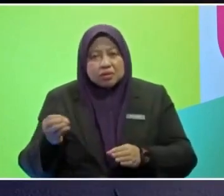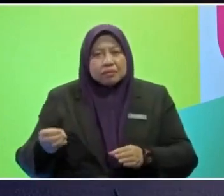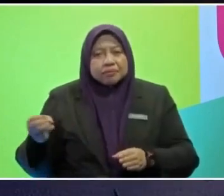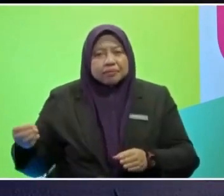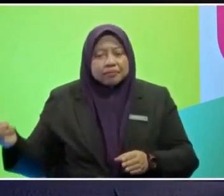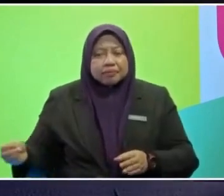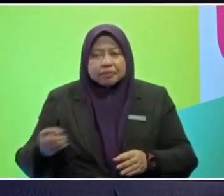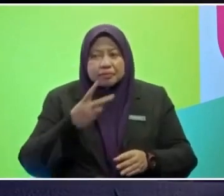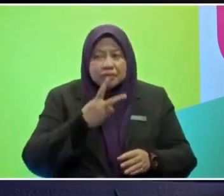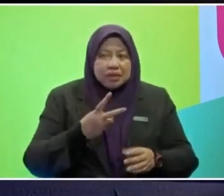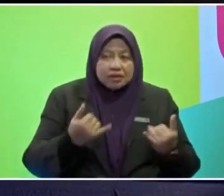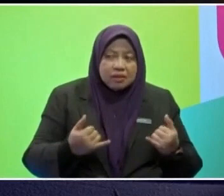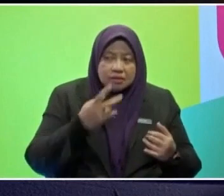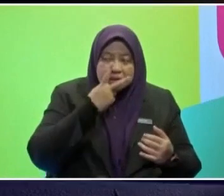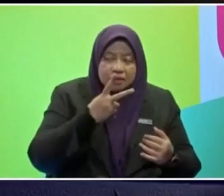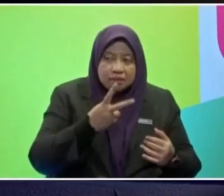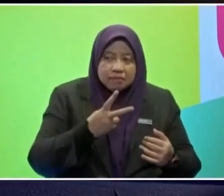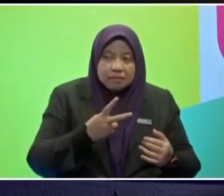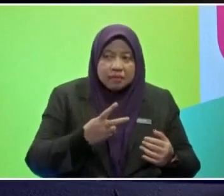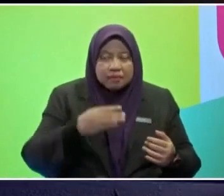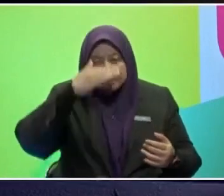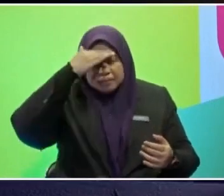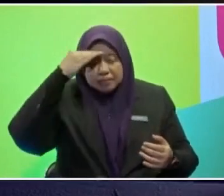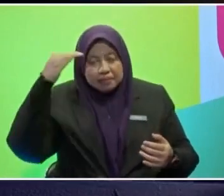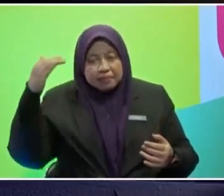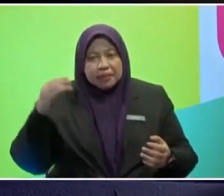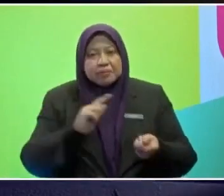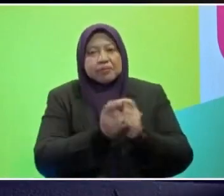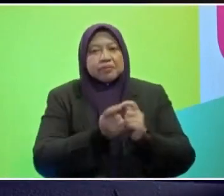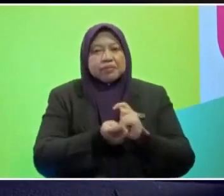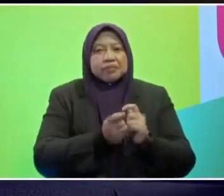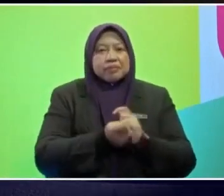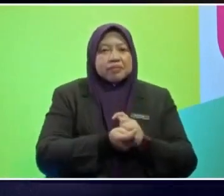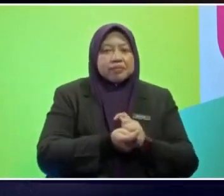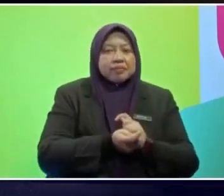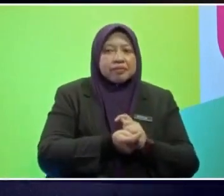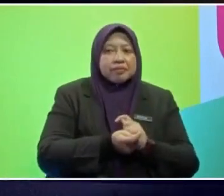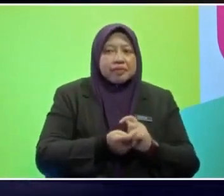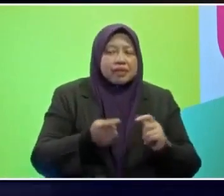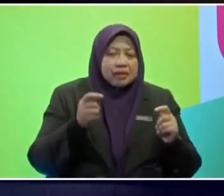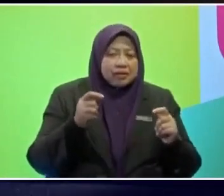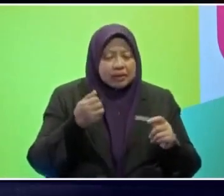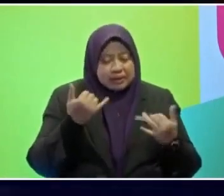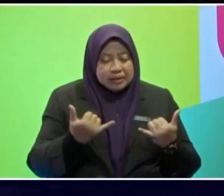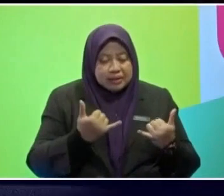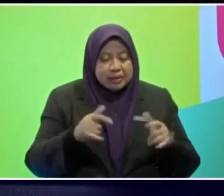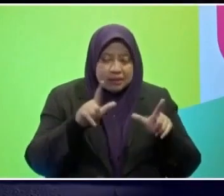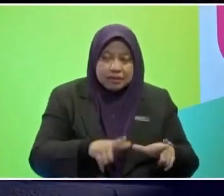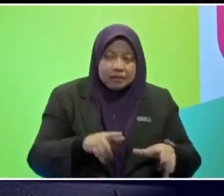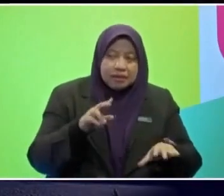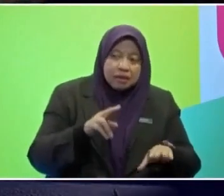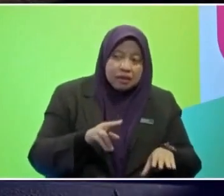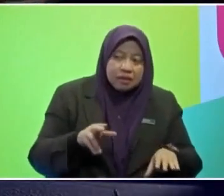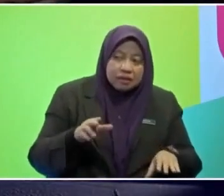you people see that? Okay. So now you put it down. So you change the orientation of the object by putting it down. Take it up. Putting it down.